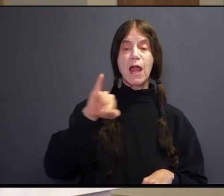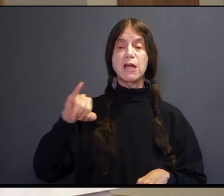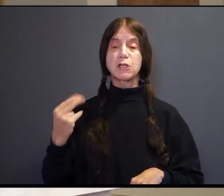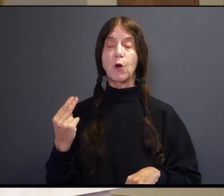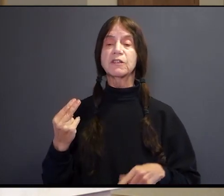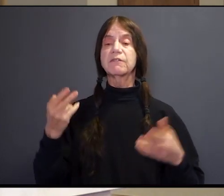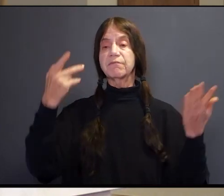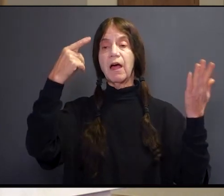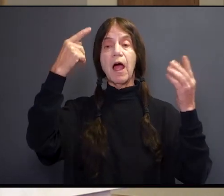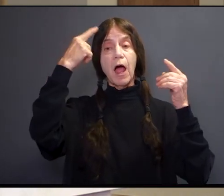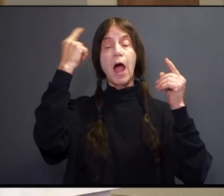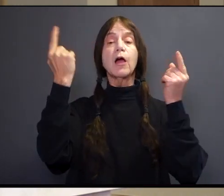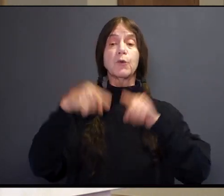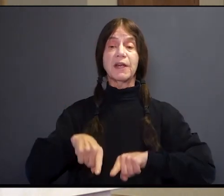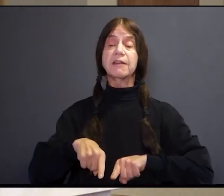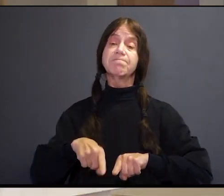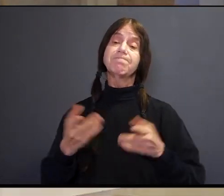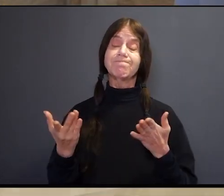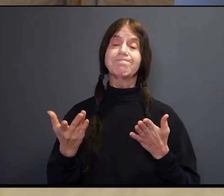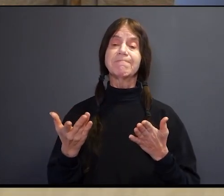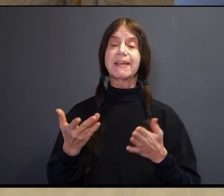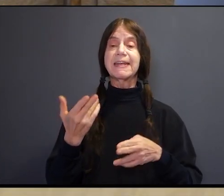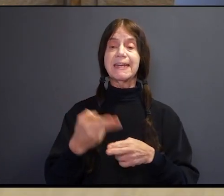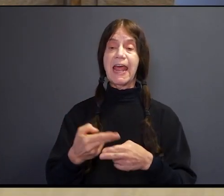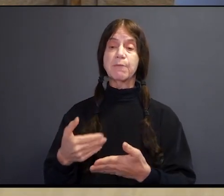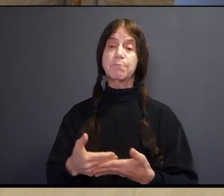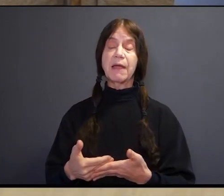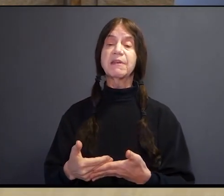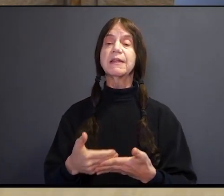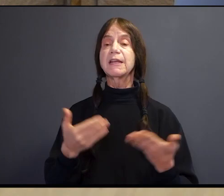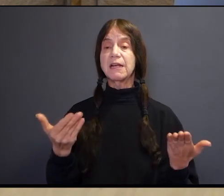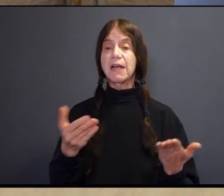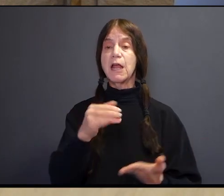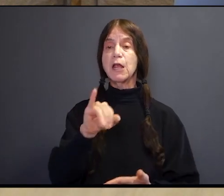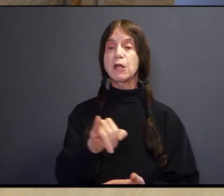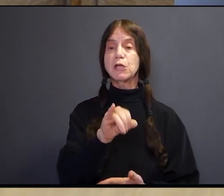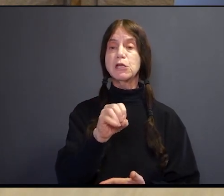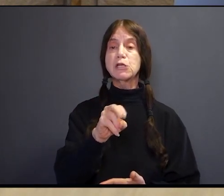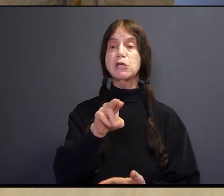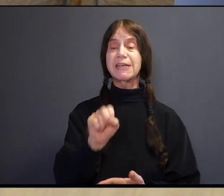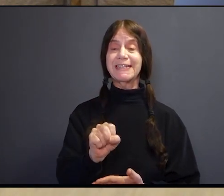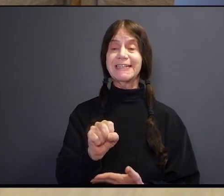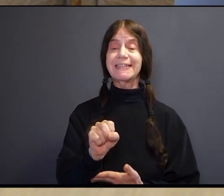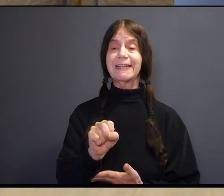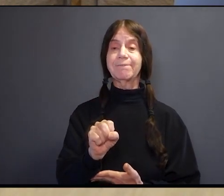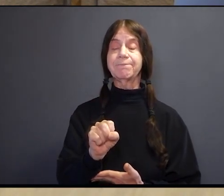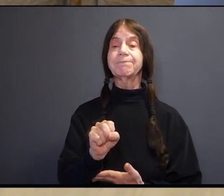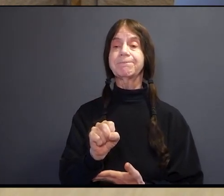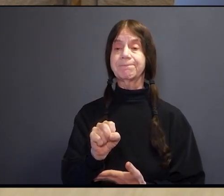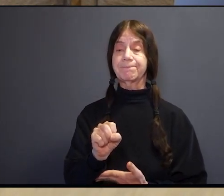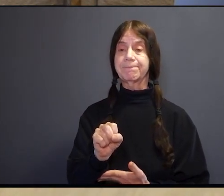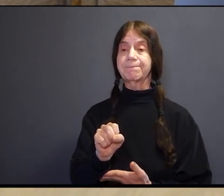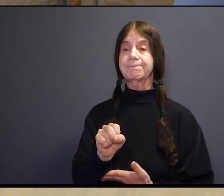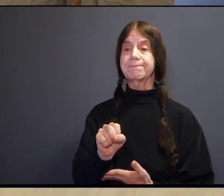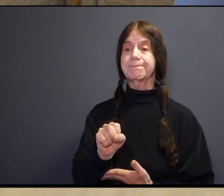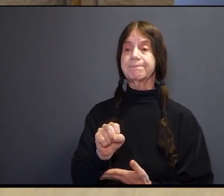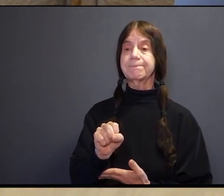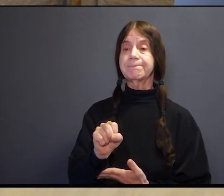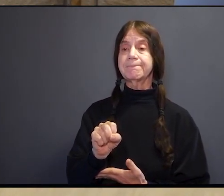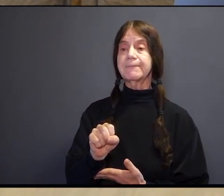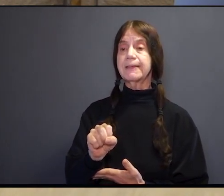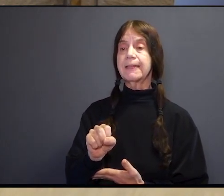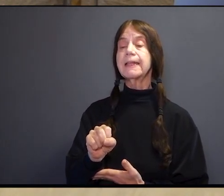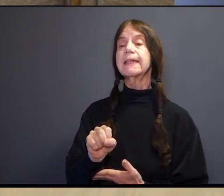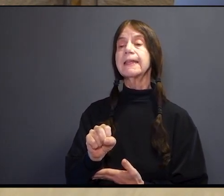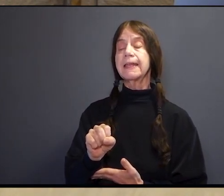his name is Jesus. The meaning of the name is spelled out for Joseph in his angel visit.